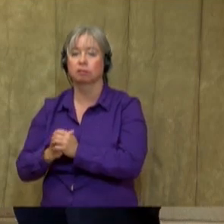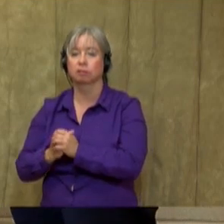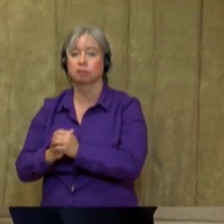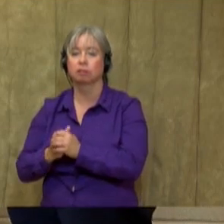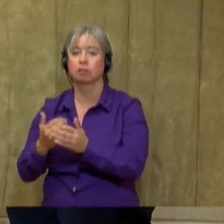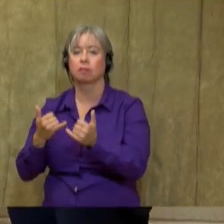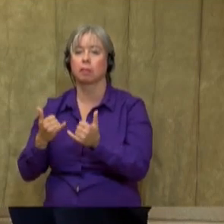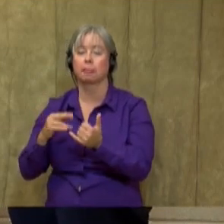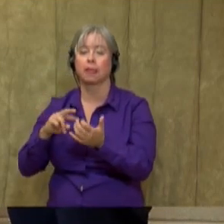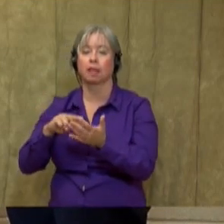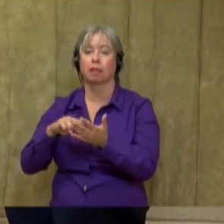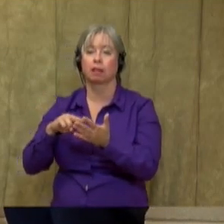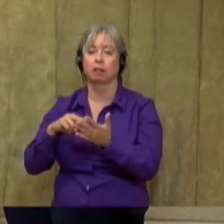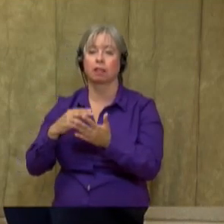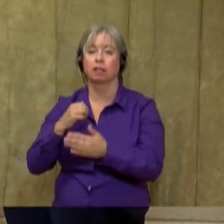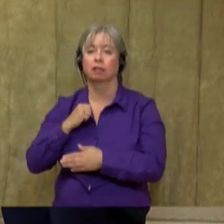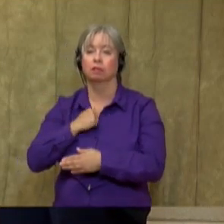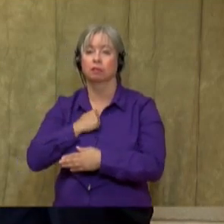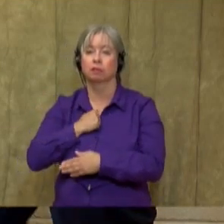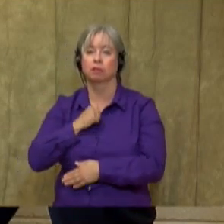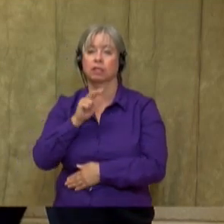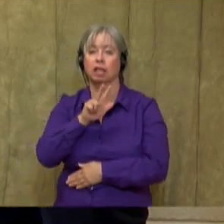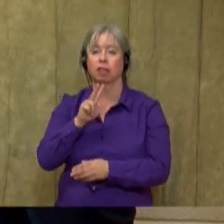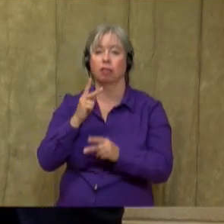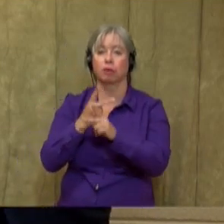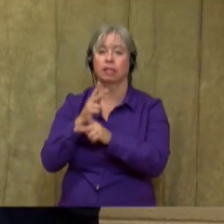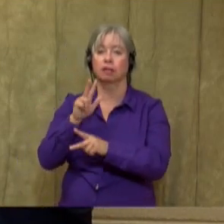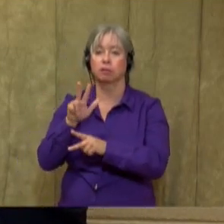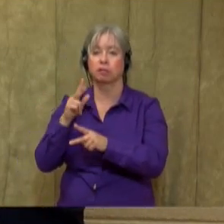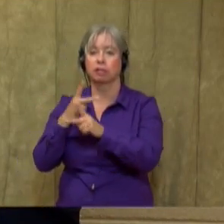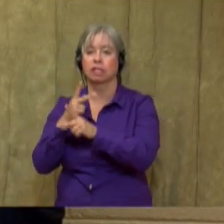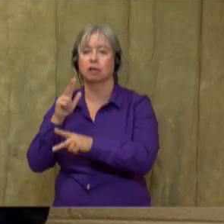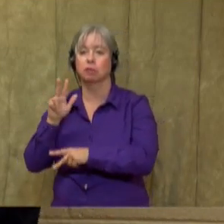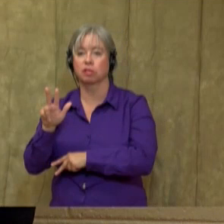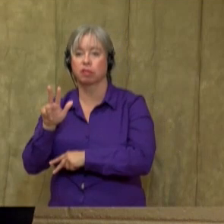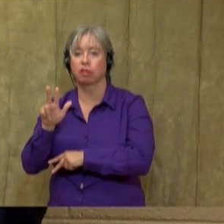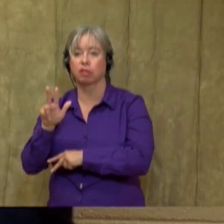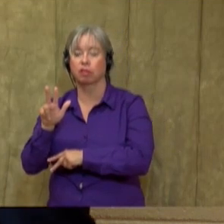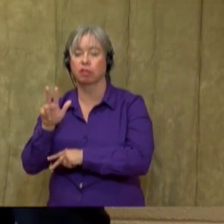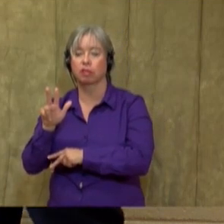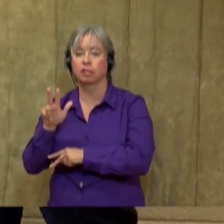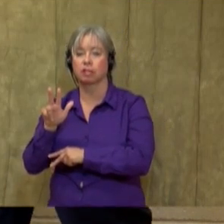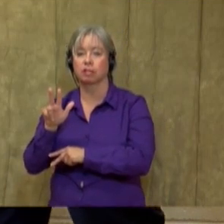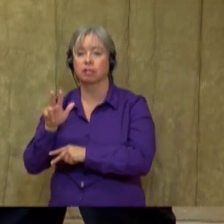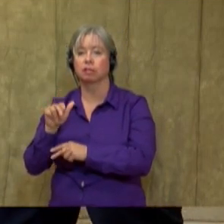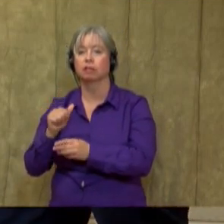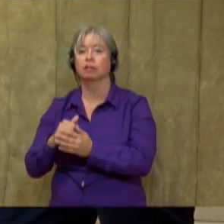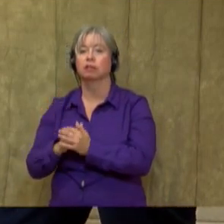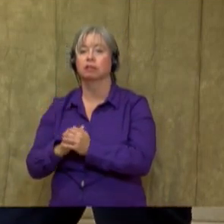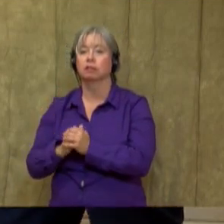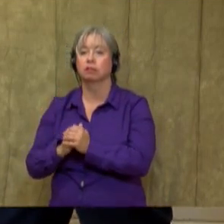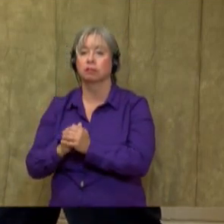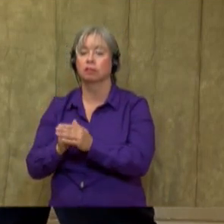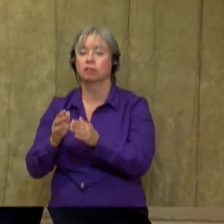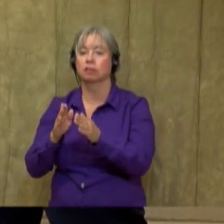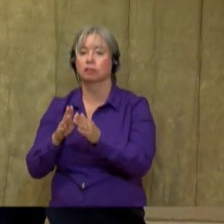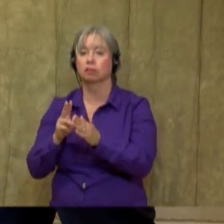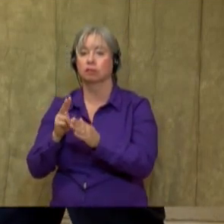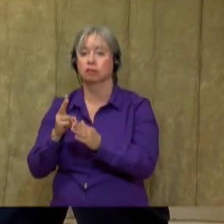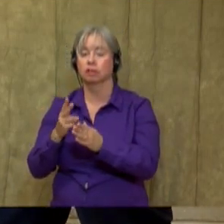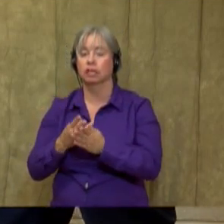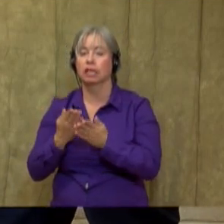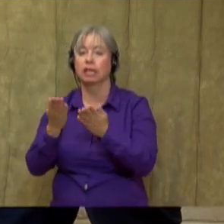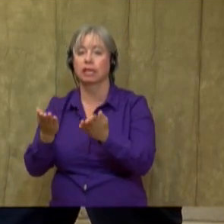left with 3 along each edge, and I have 12 edges on a cube, so 12 times 36 is going to give me that